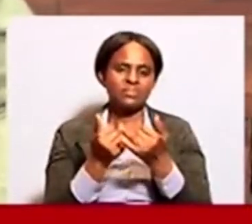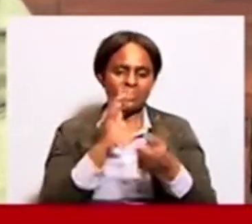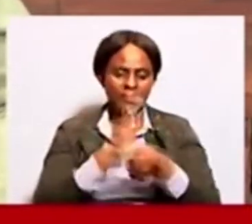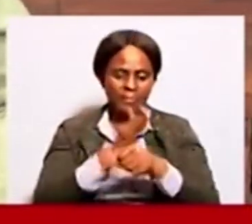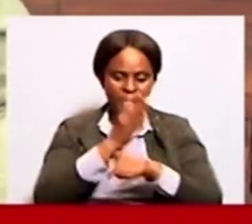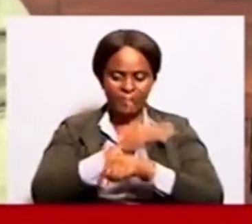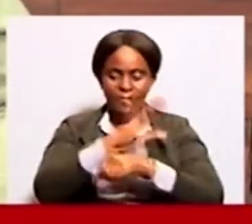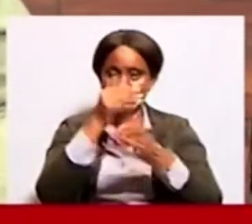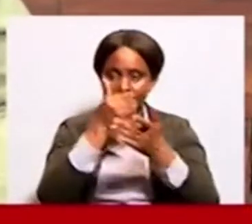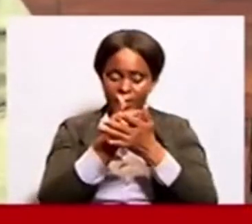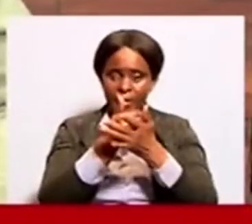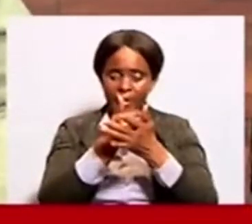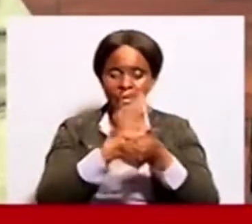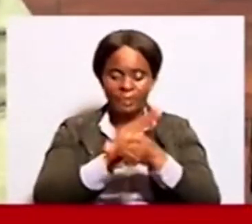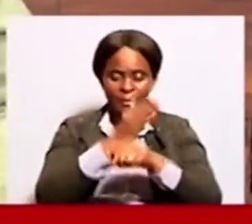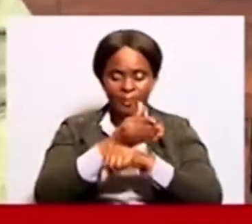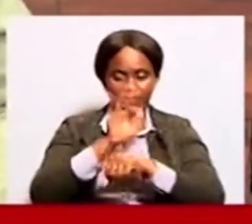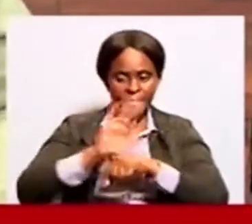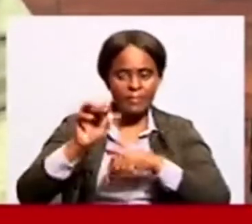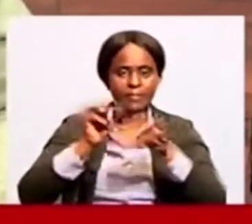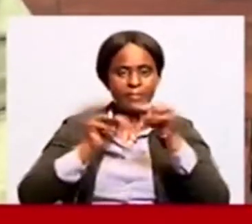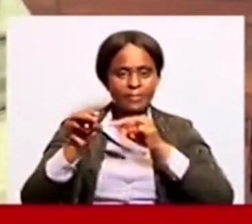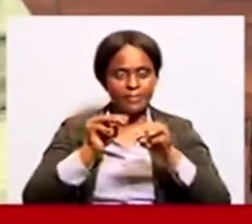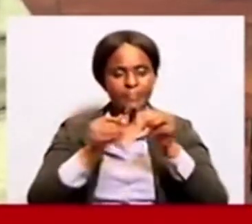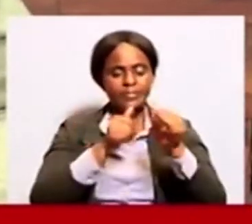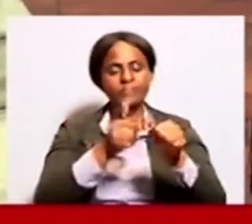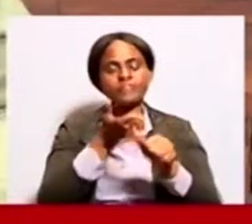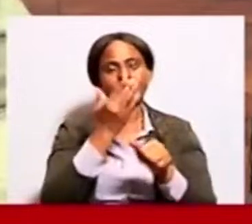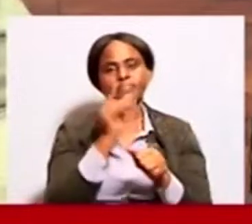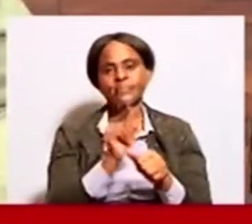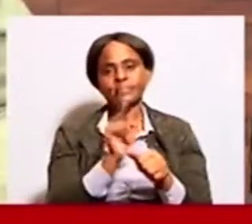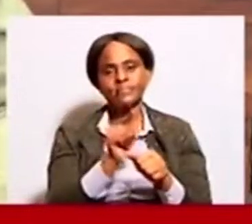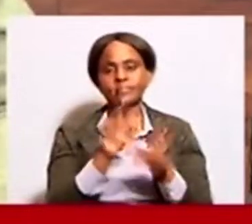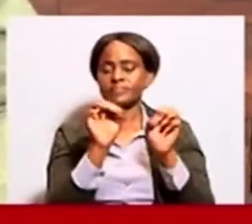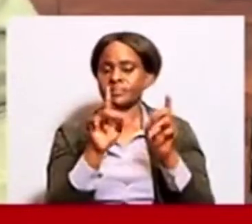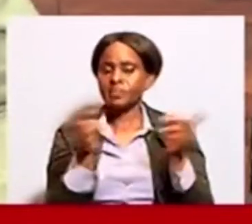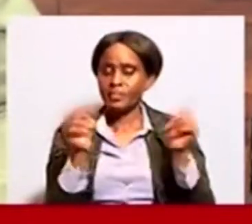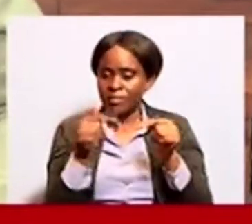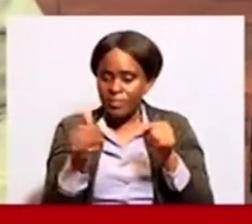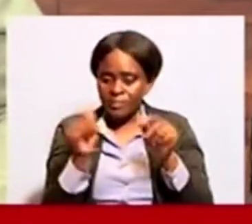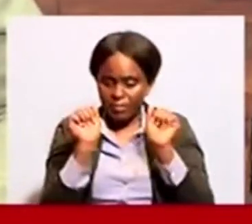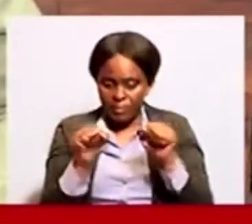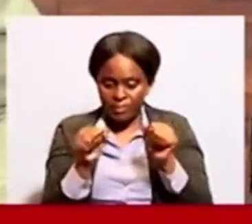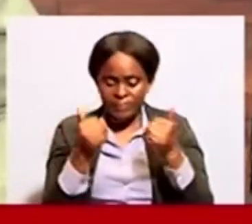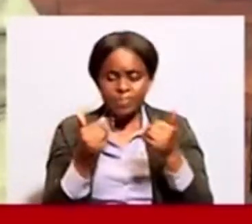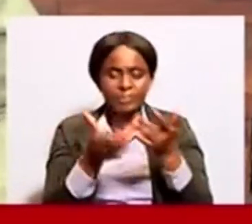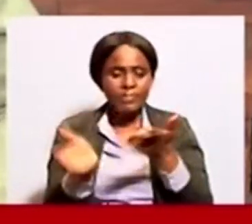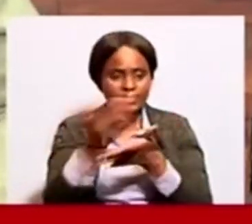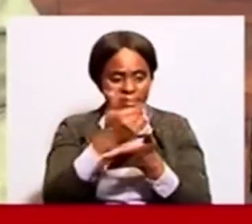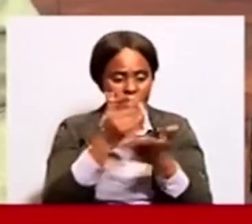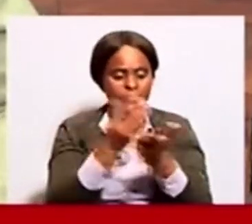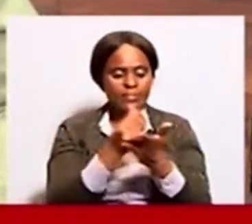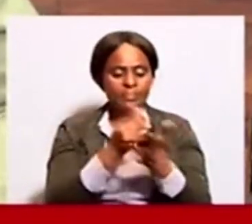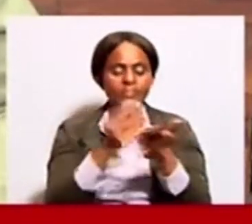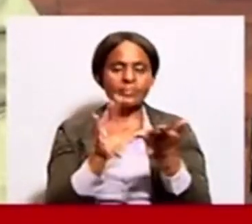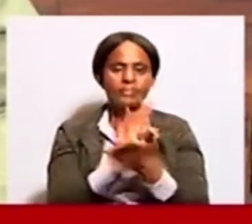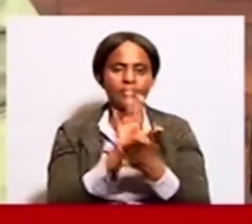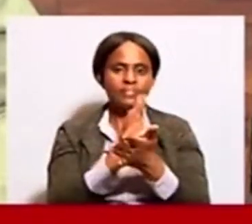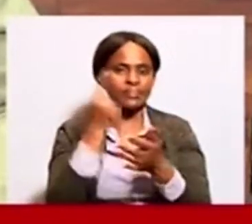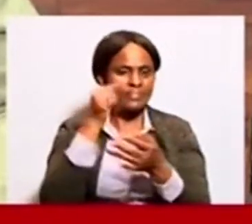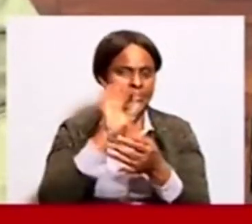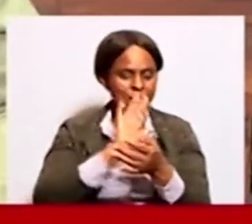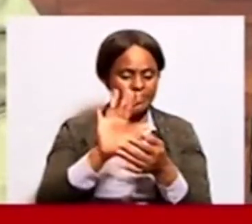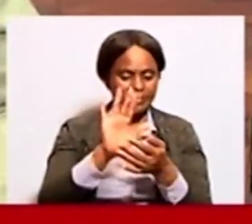after your management made follow-up, okay, that's when you were able to collect the documents, okay,